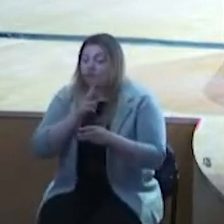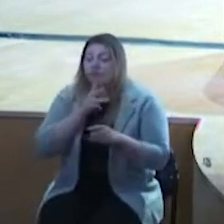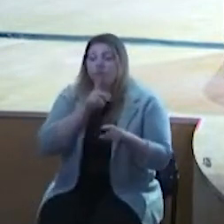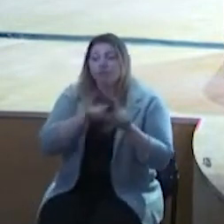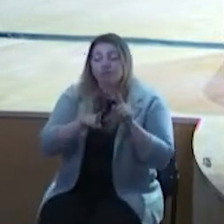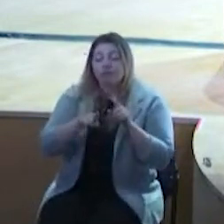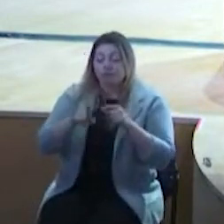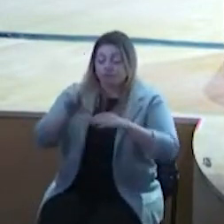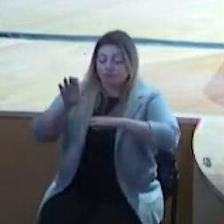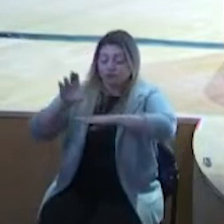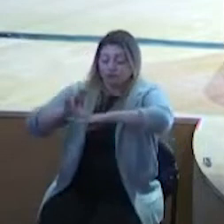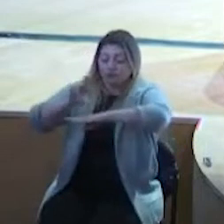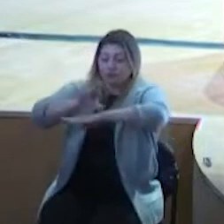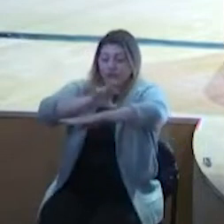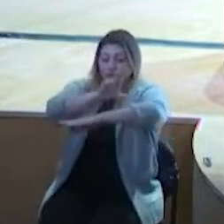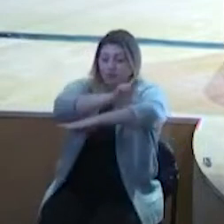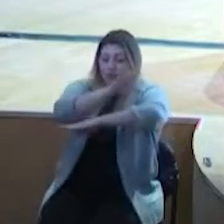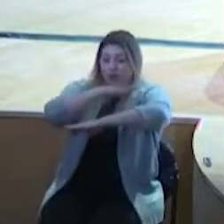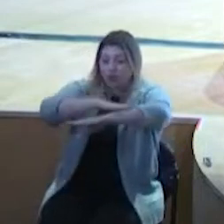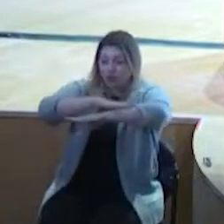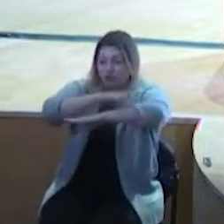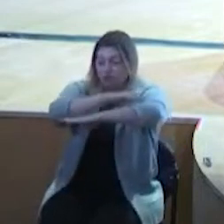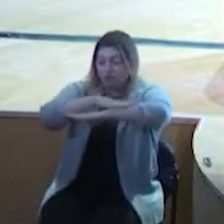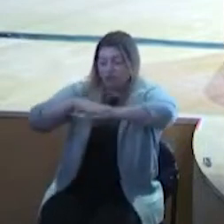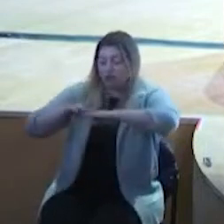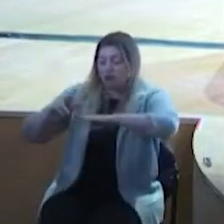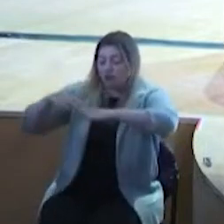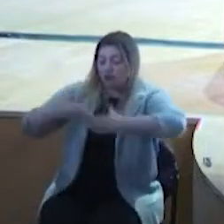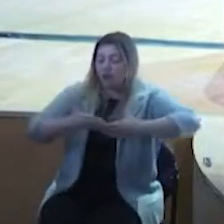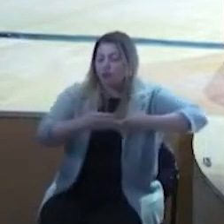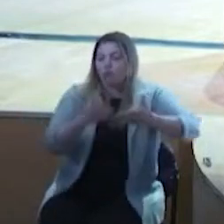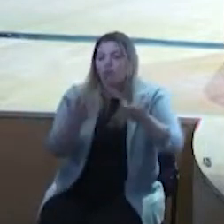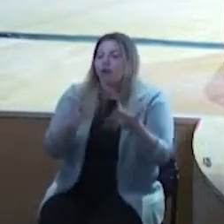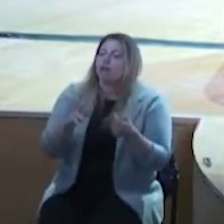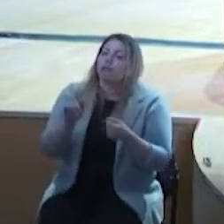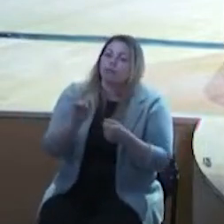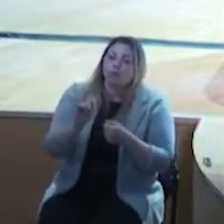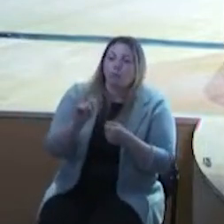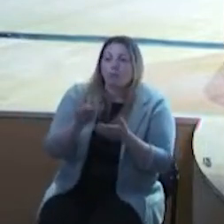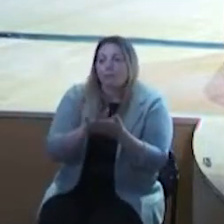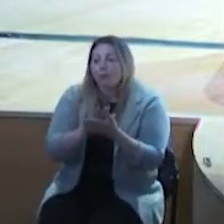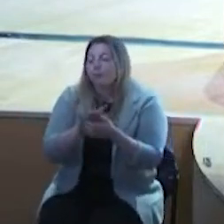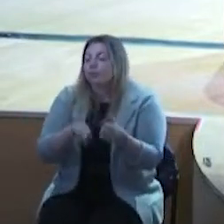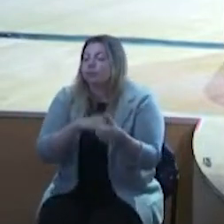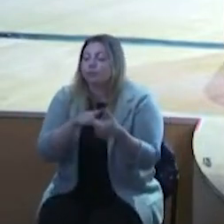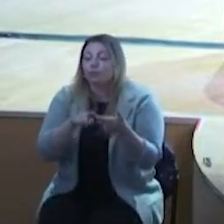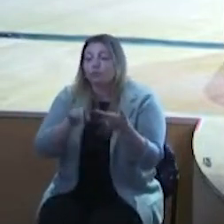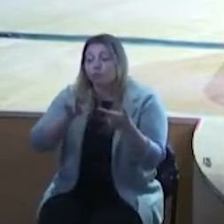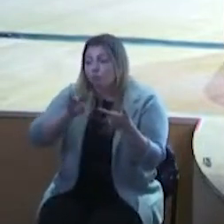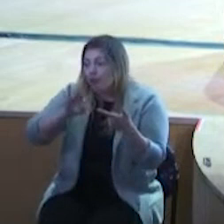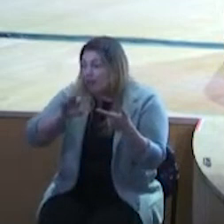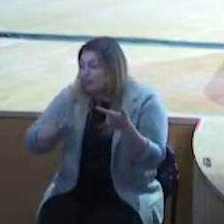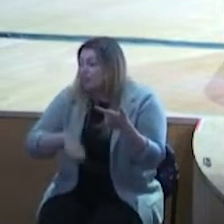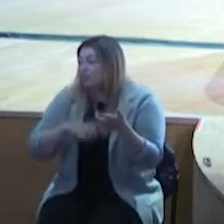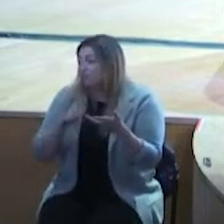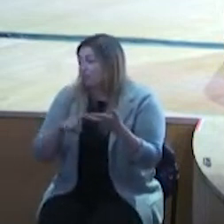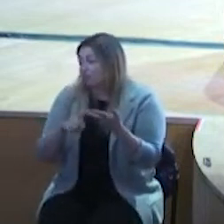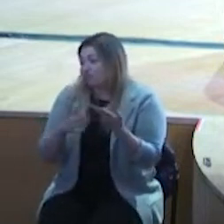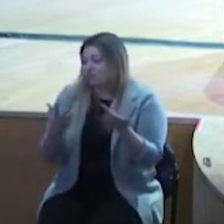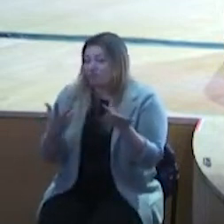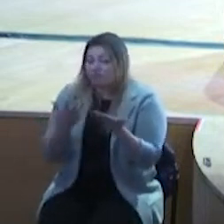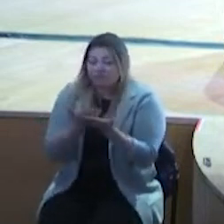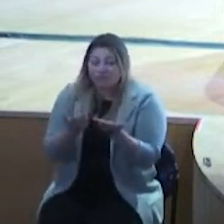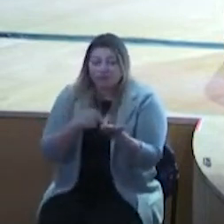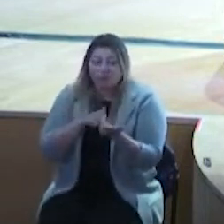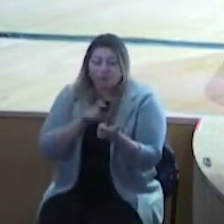tankers is toilet paper and rice. Clothing, things that we need to live